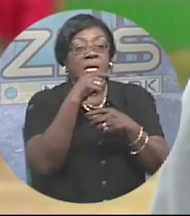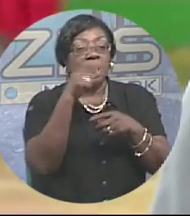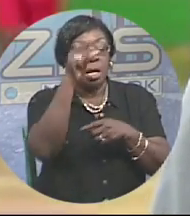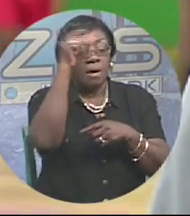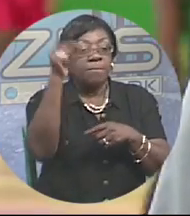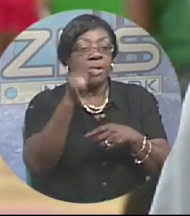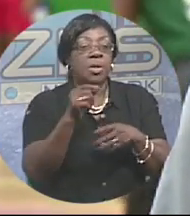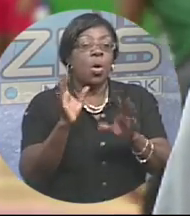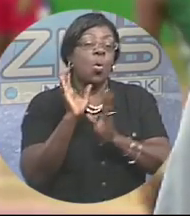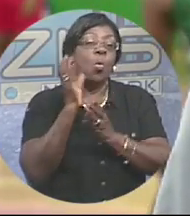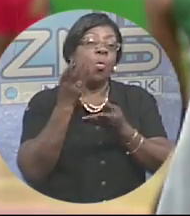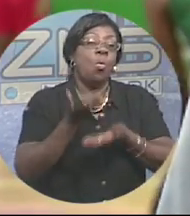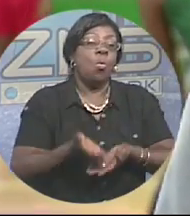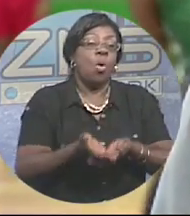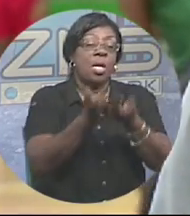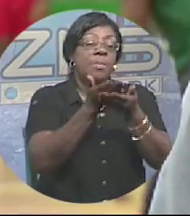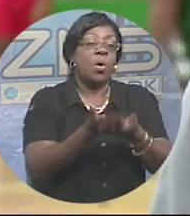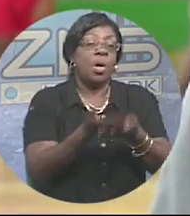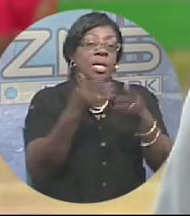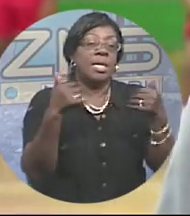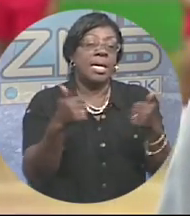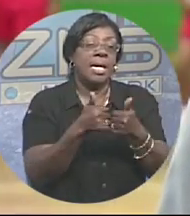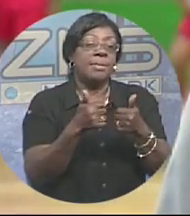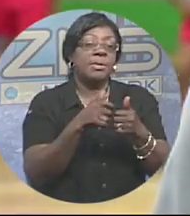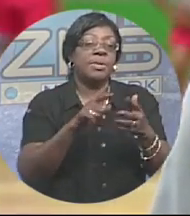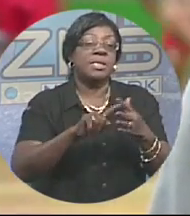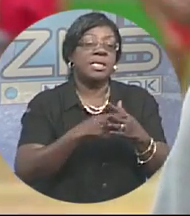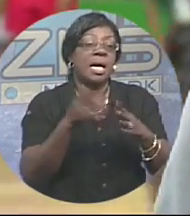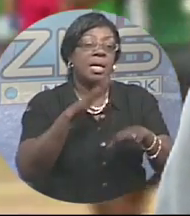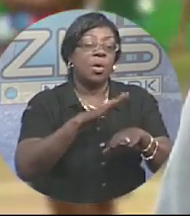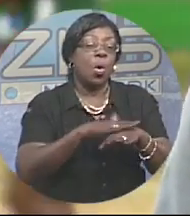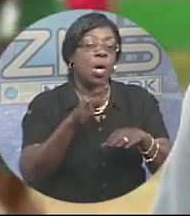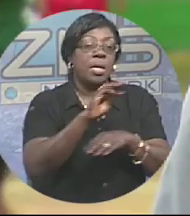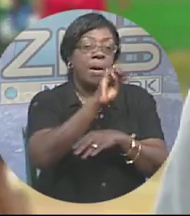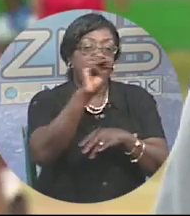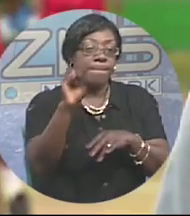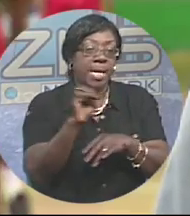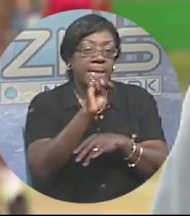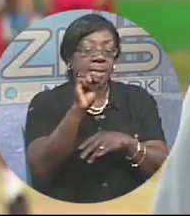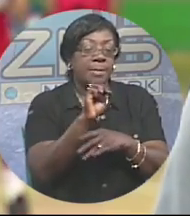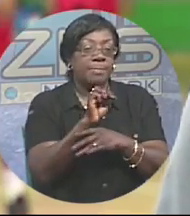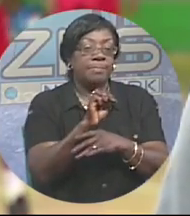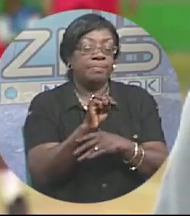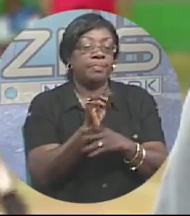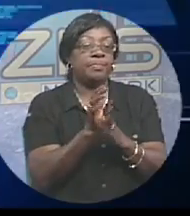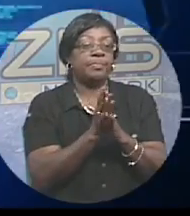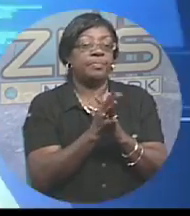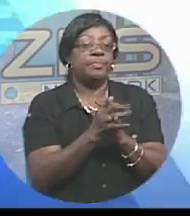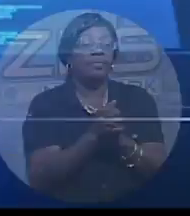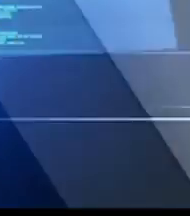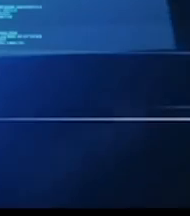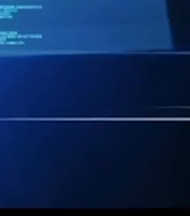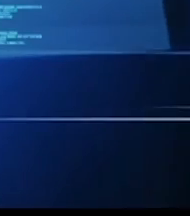will get started on Monday. Special thanks to my cameraman, Ashley Taylor. Stay tuned. Your weather forecast is still to come.